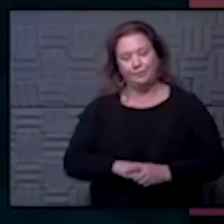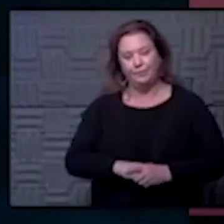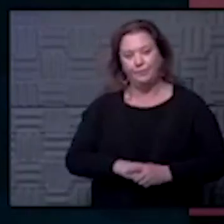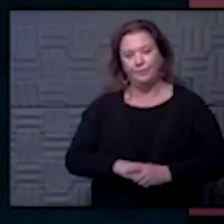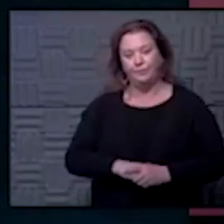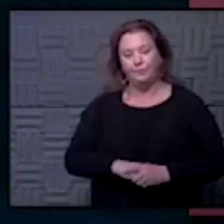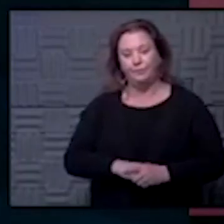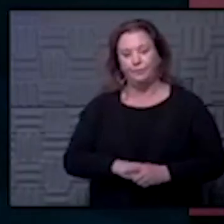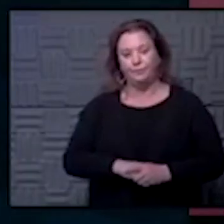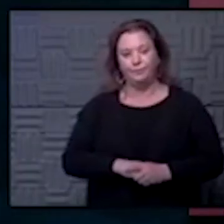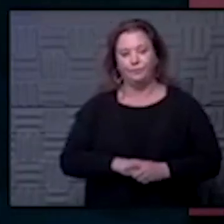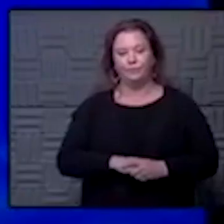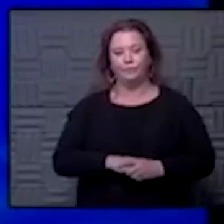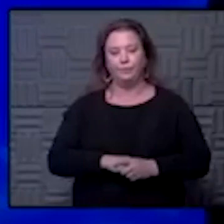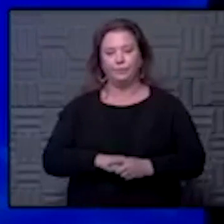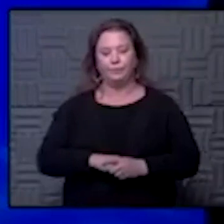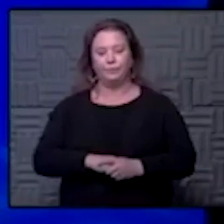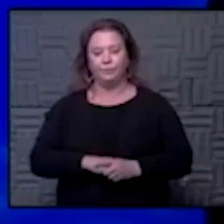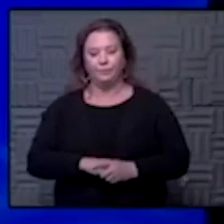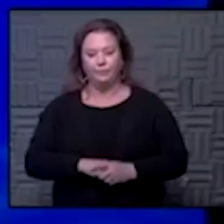Other questions?